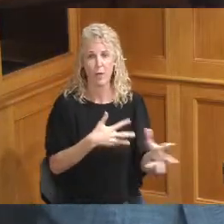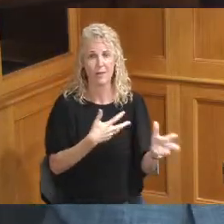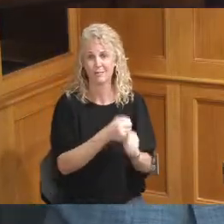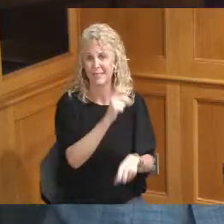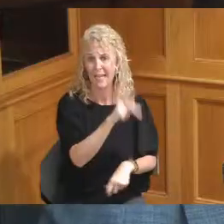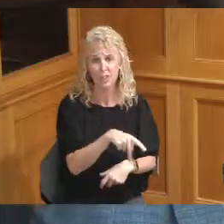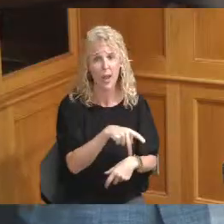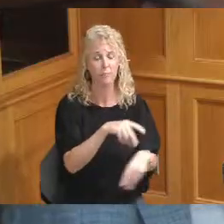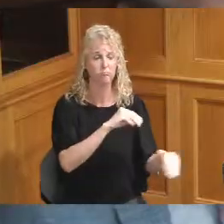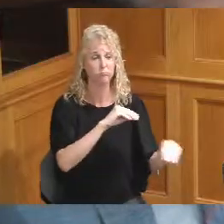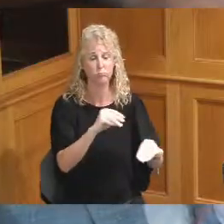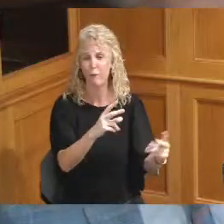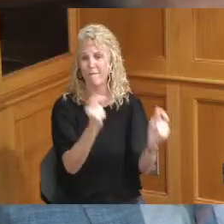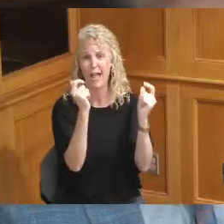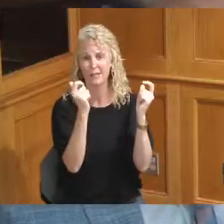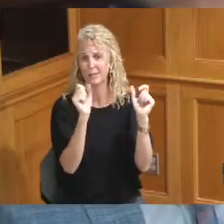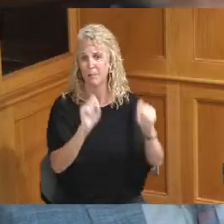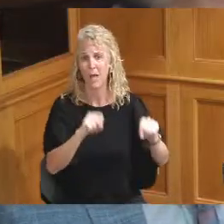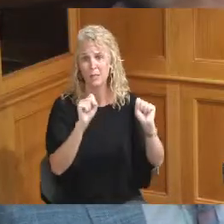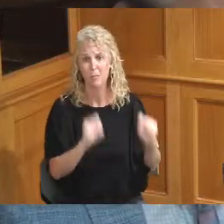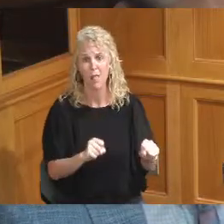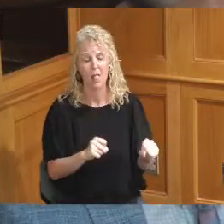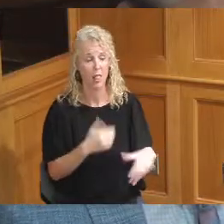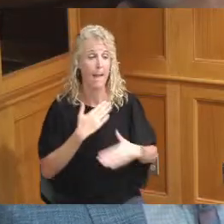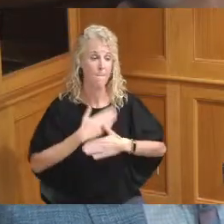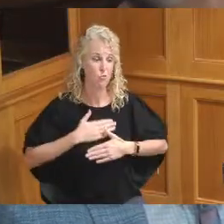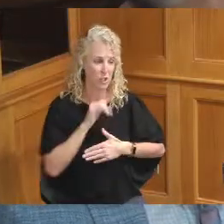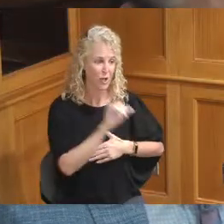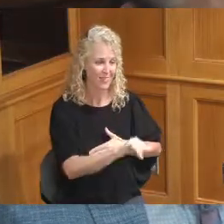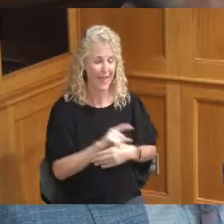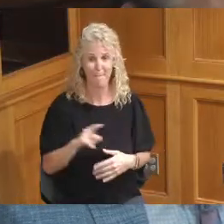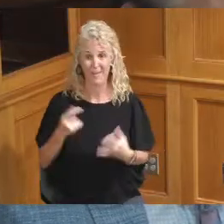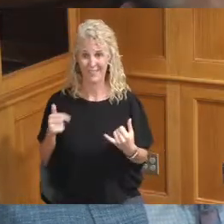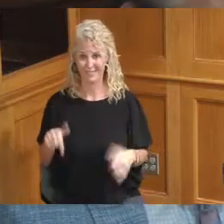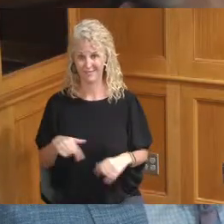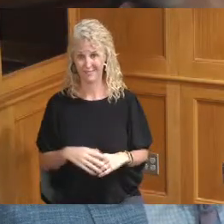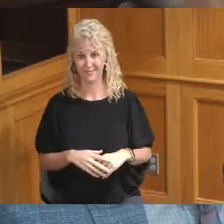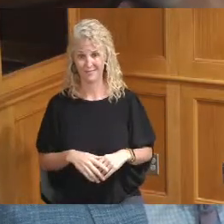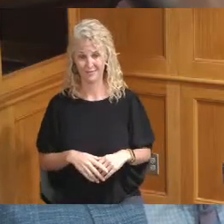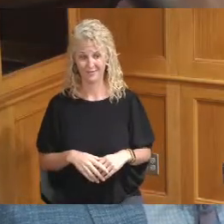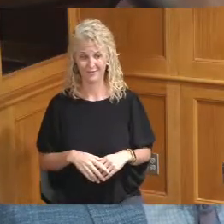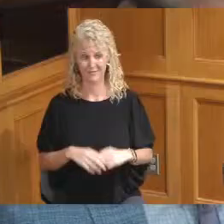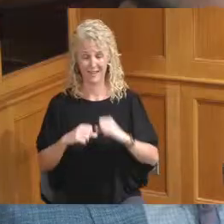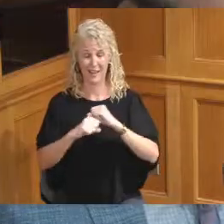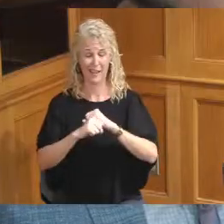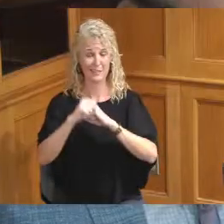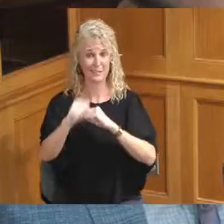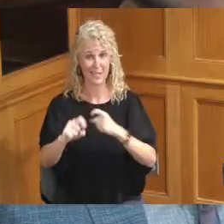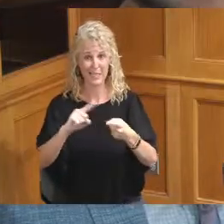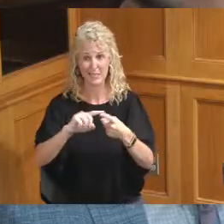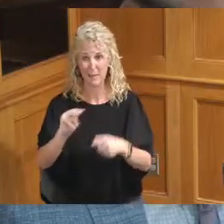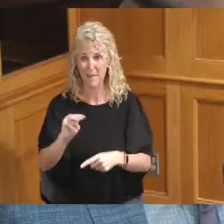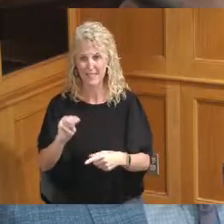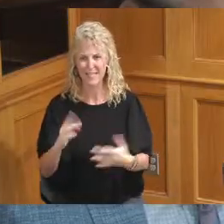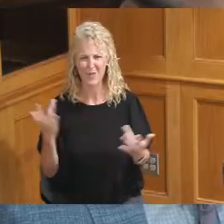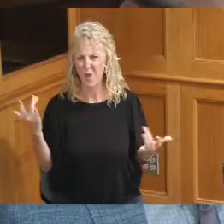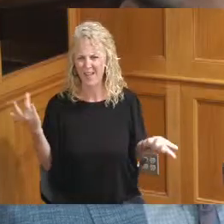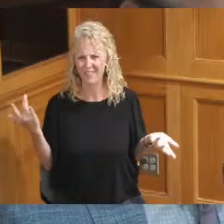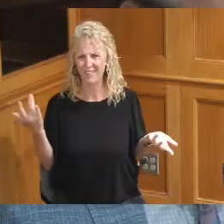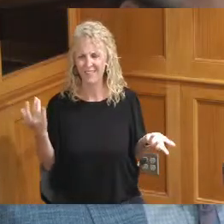moved as quick as you could, but I don't even think we should have a extension that don't have an end